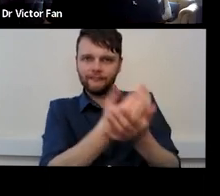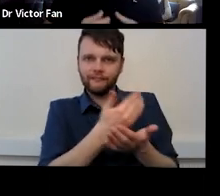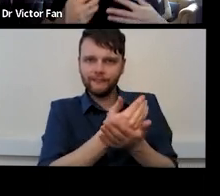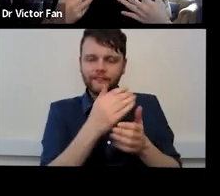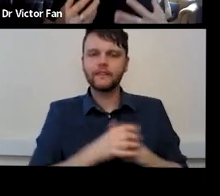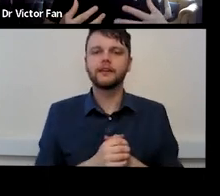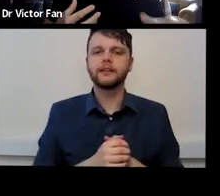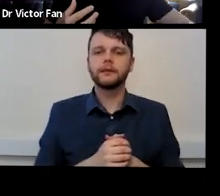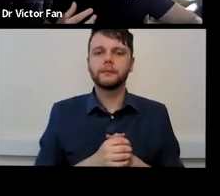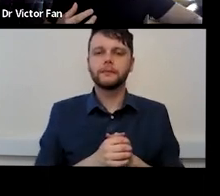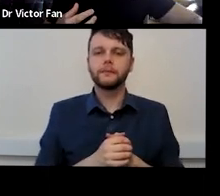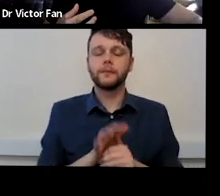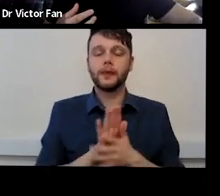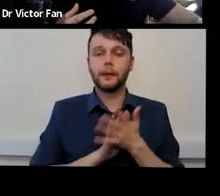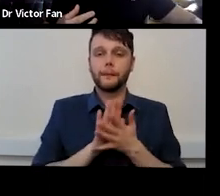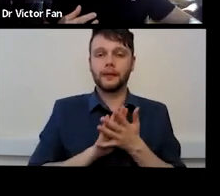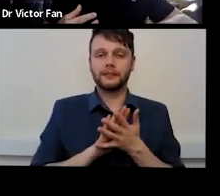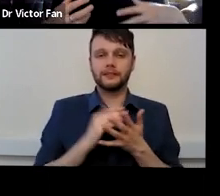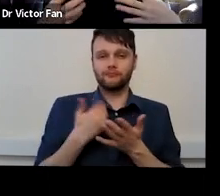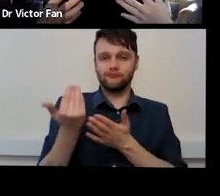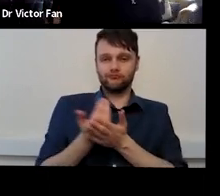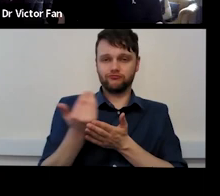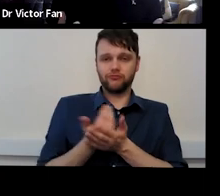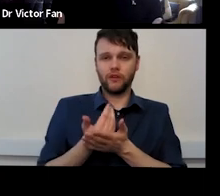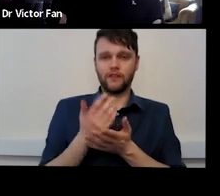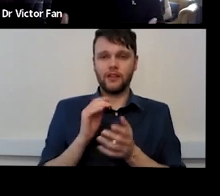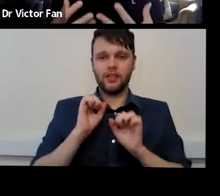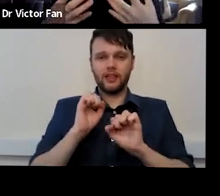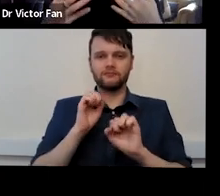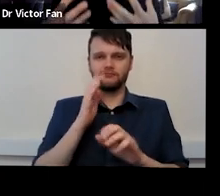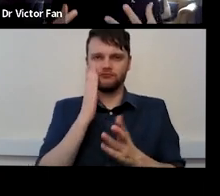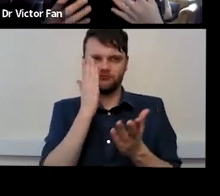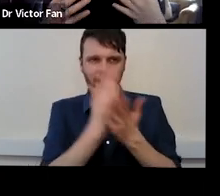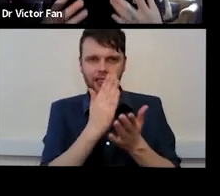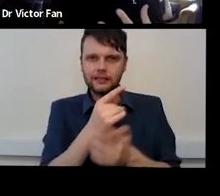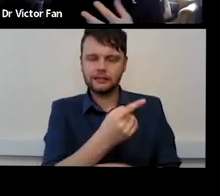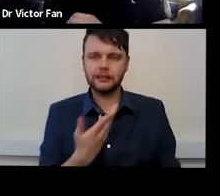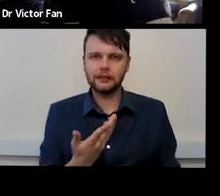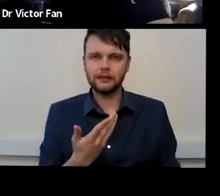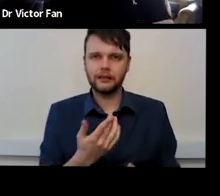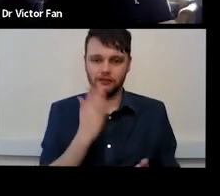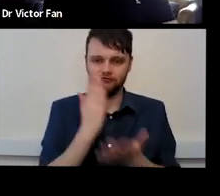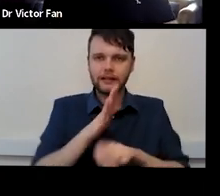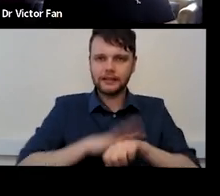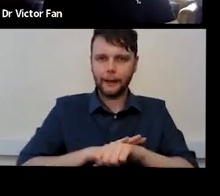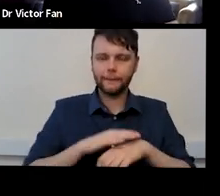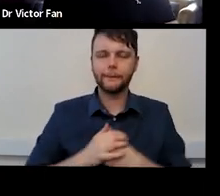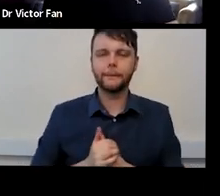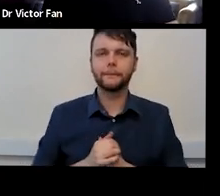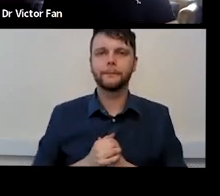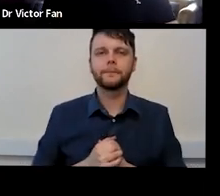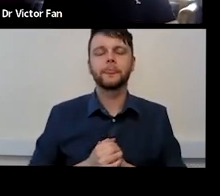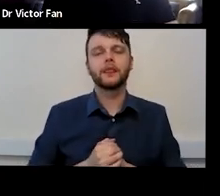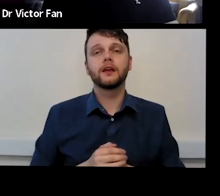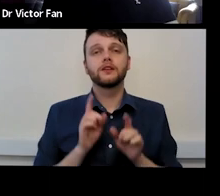reality, it is also a preservation of that reality in real time. And so